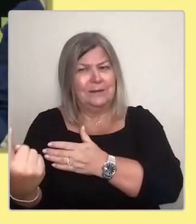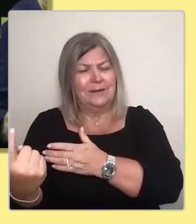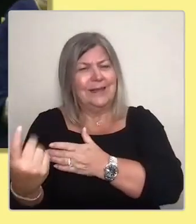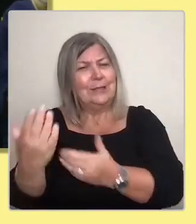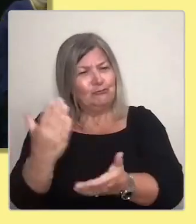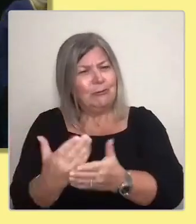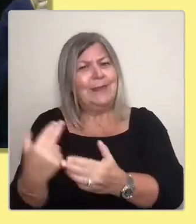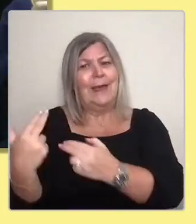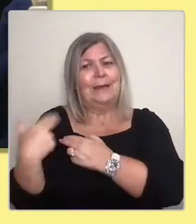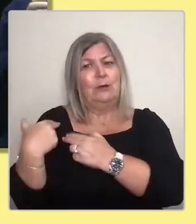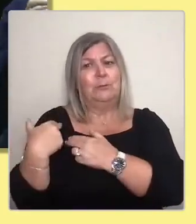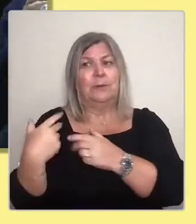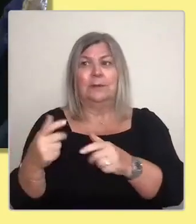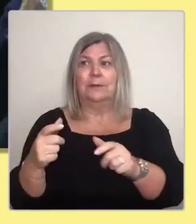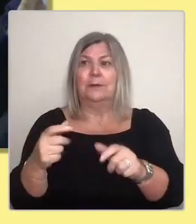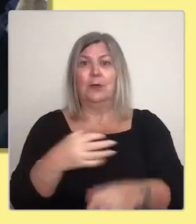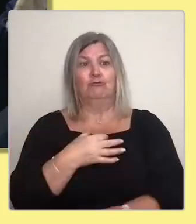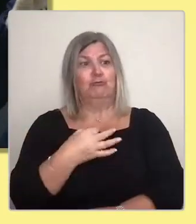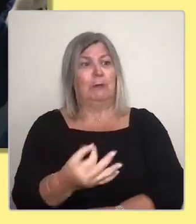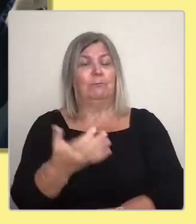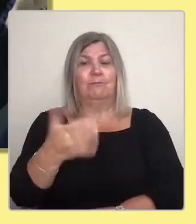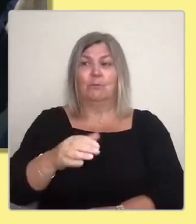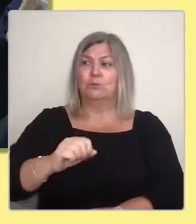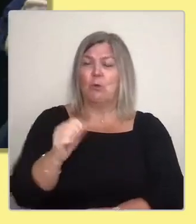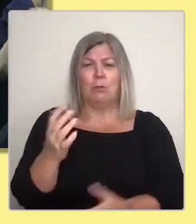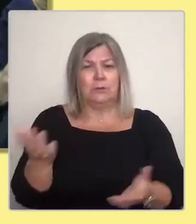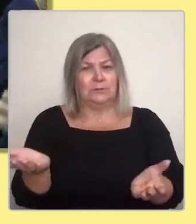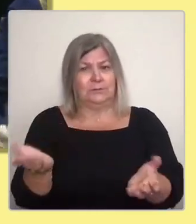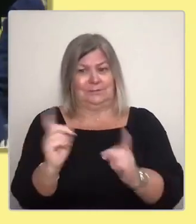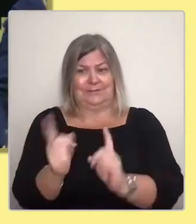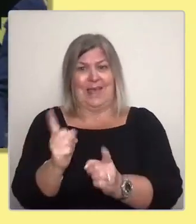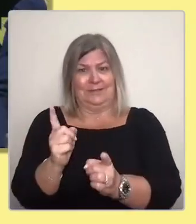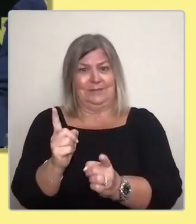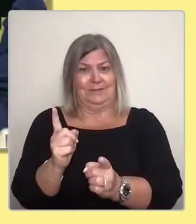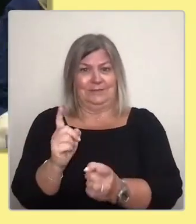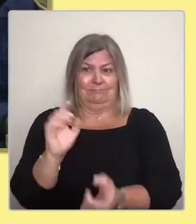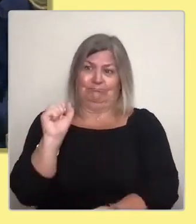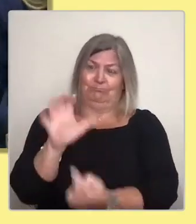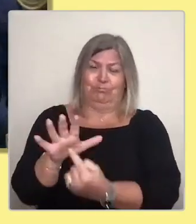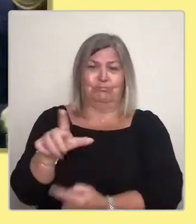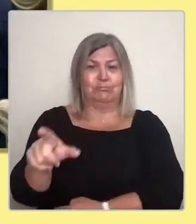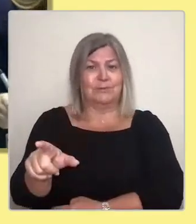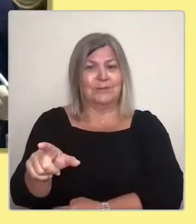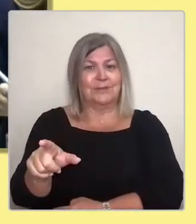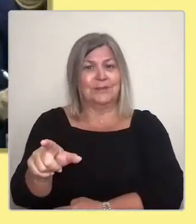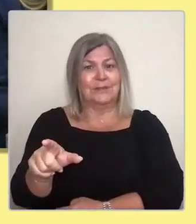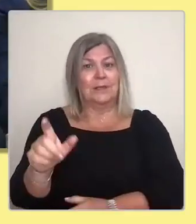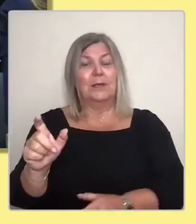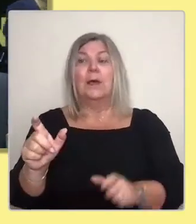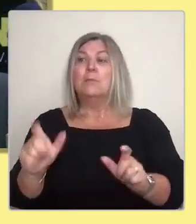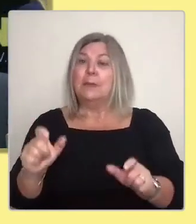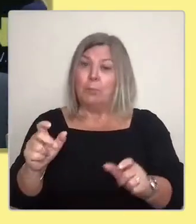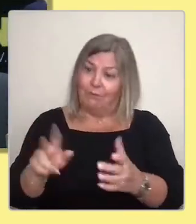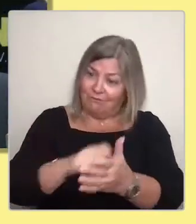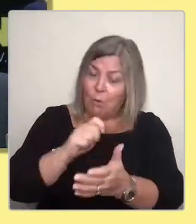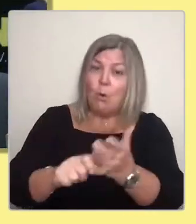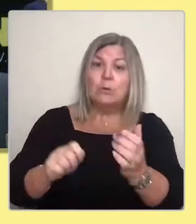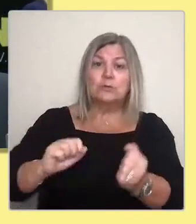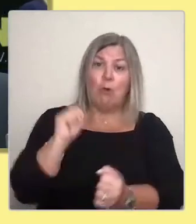this is about at its core, is that the people of Scotland who send their representatives to the Scottish Parliament should